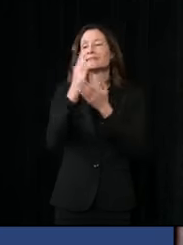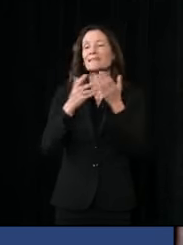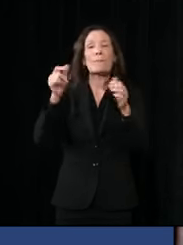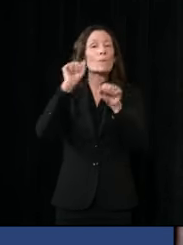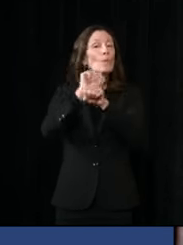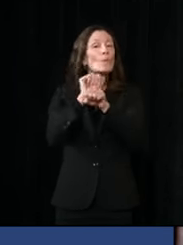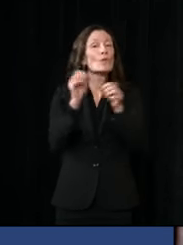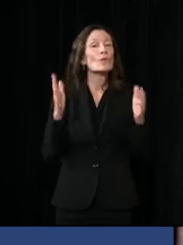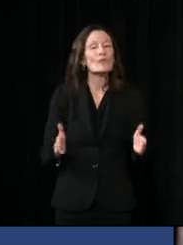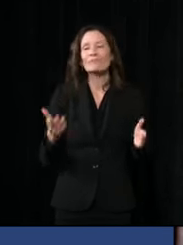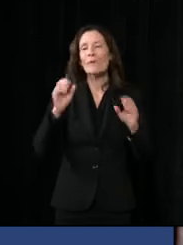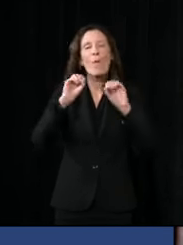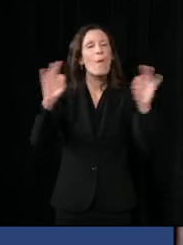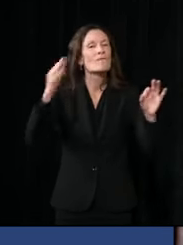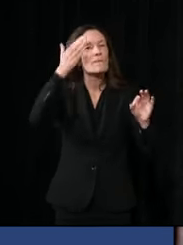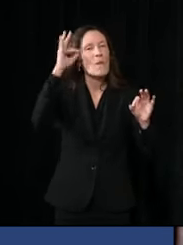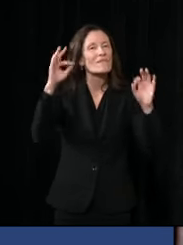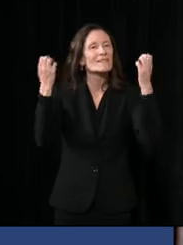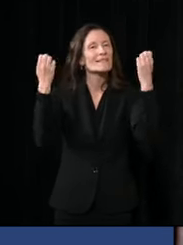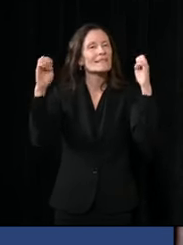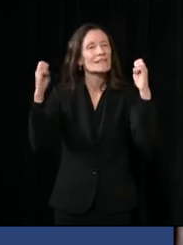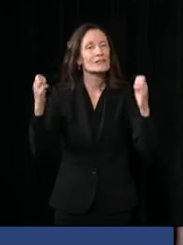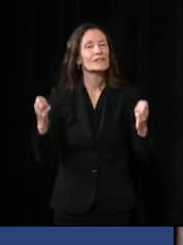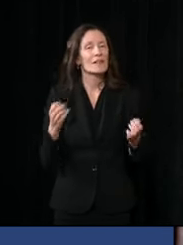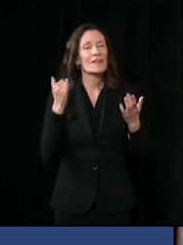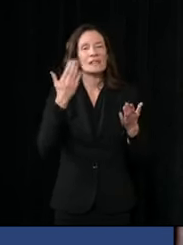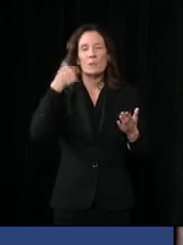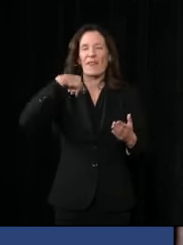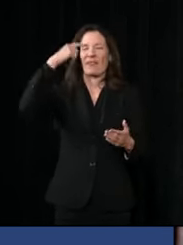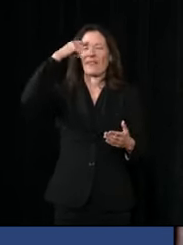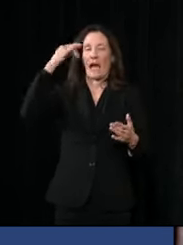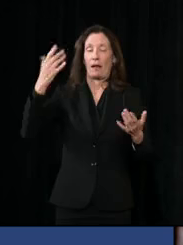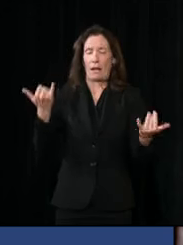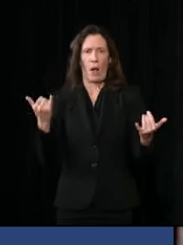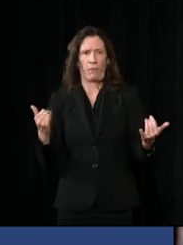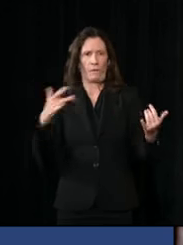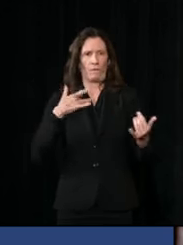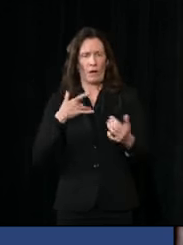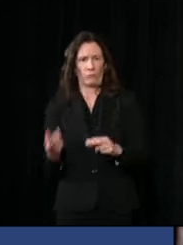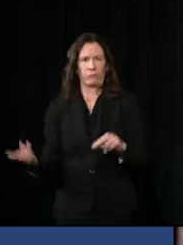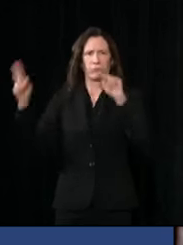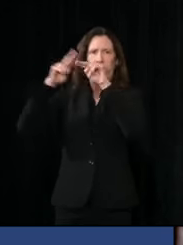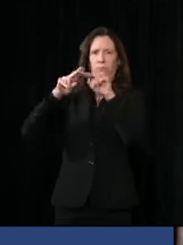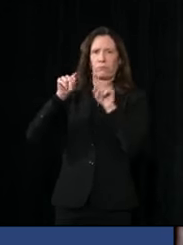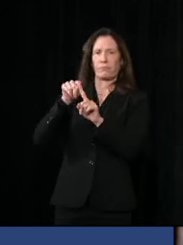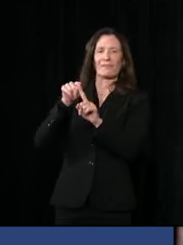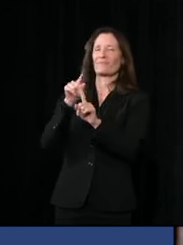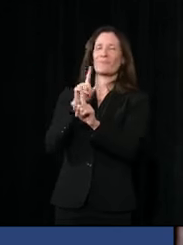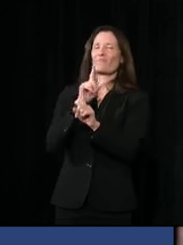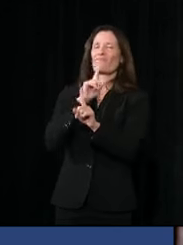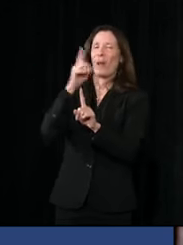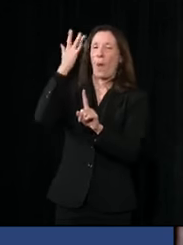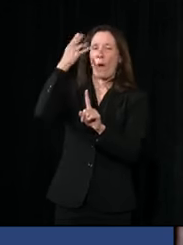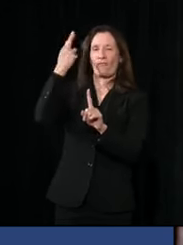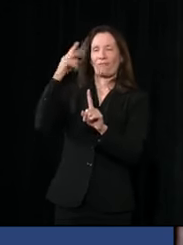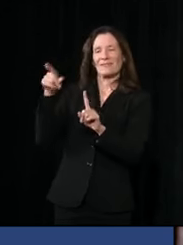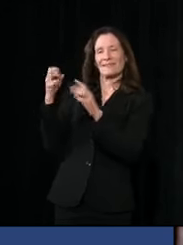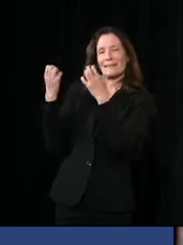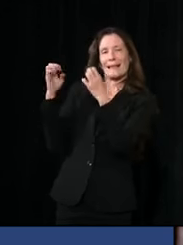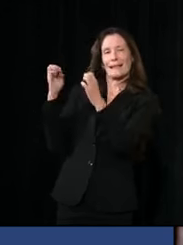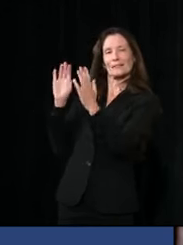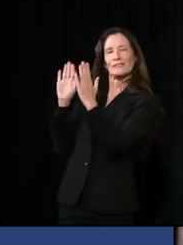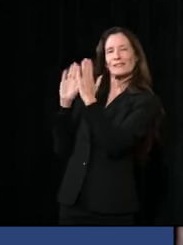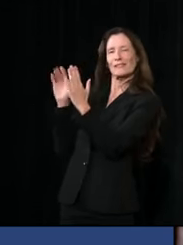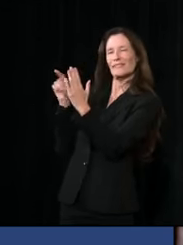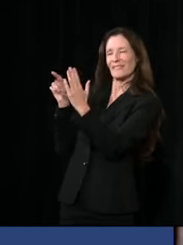tracking is a moving average rather than a daily average of cases. But in